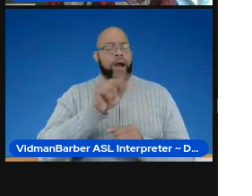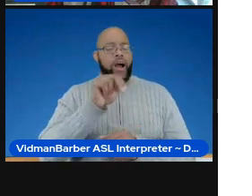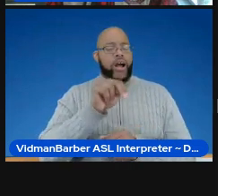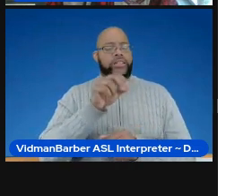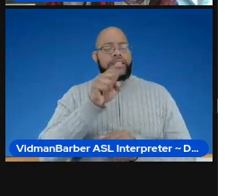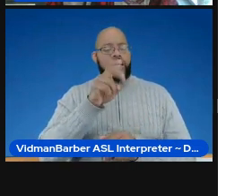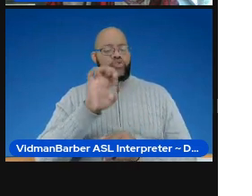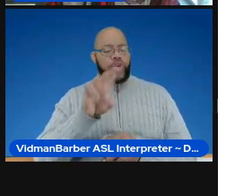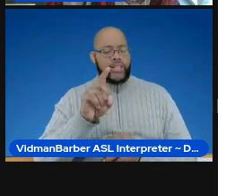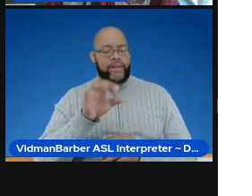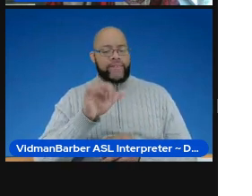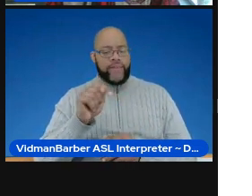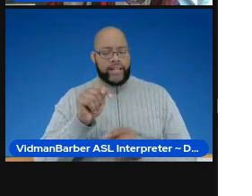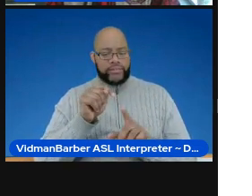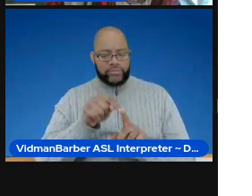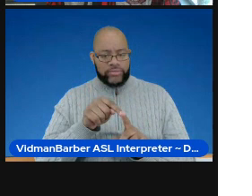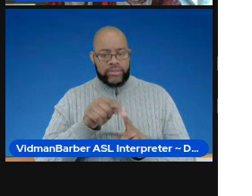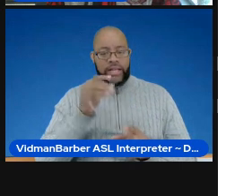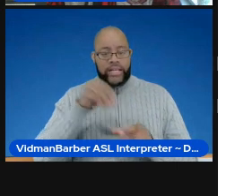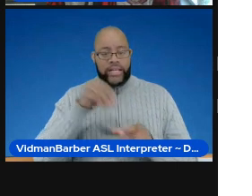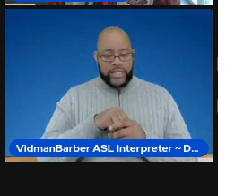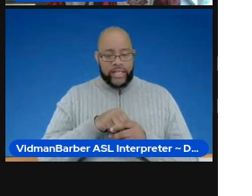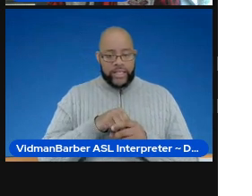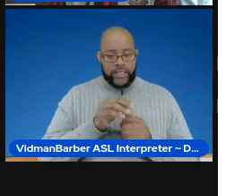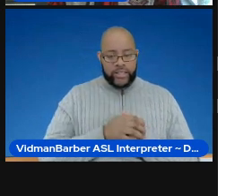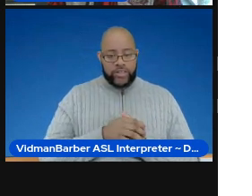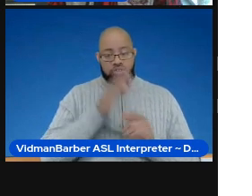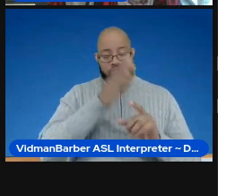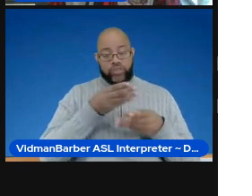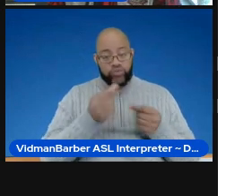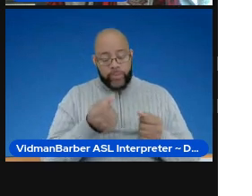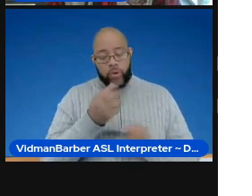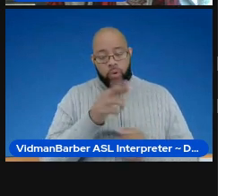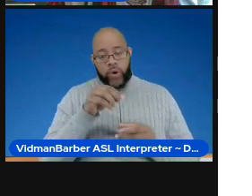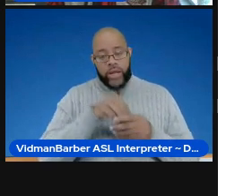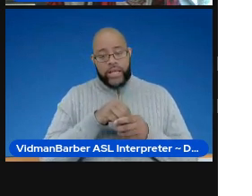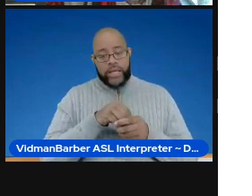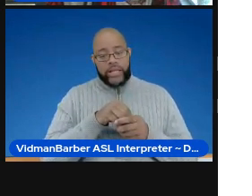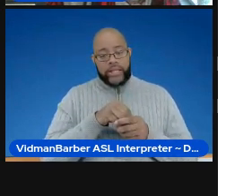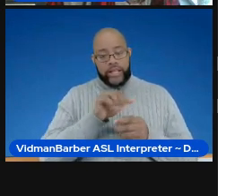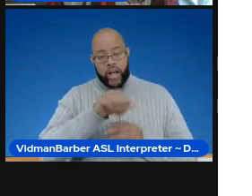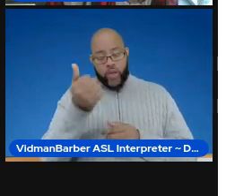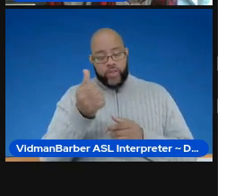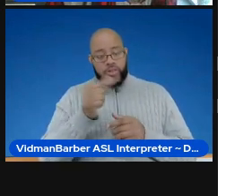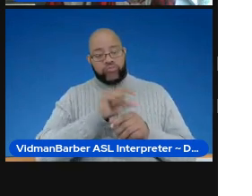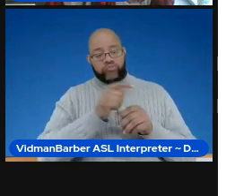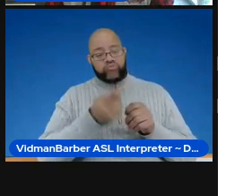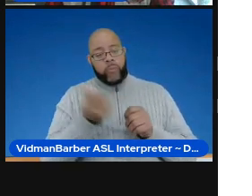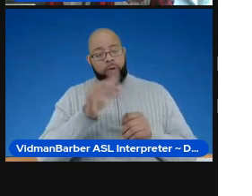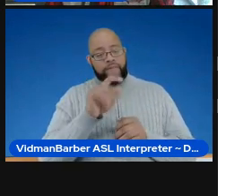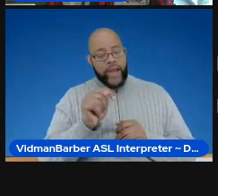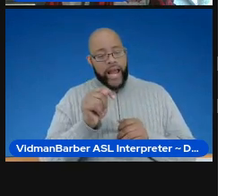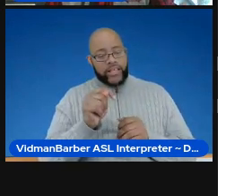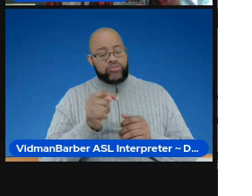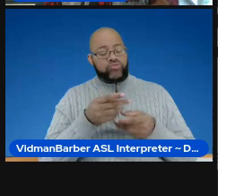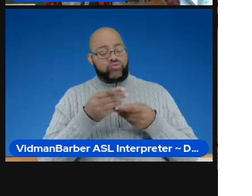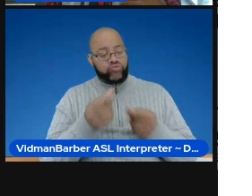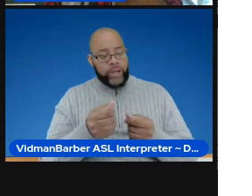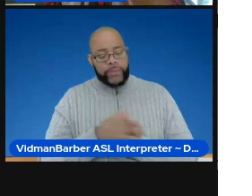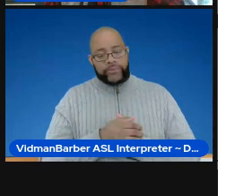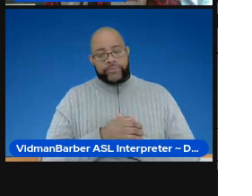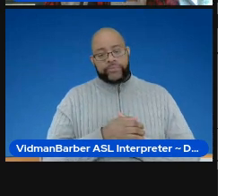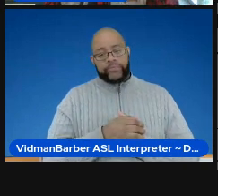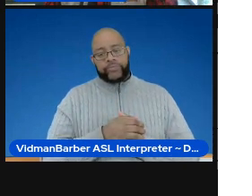here in the form of oleate, both in our direct treatment or in our delipidated treatment. And if you do